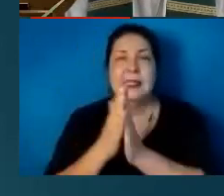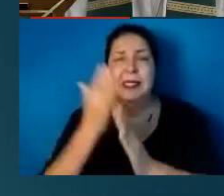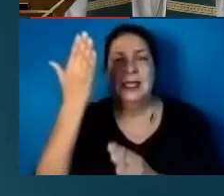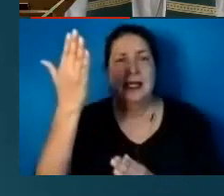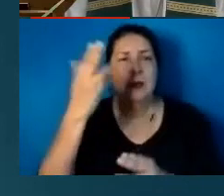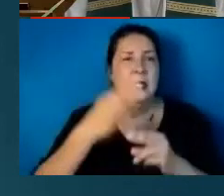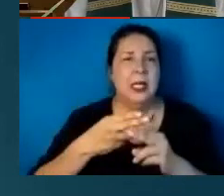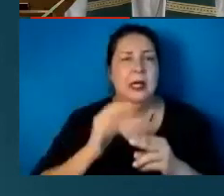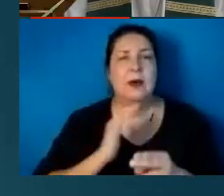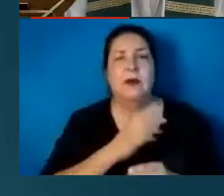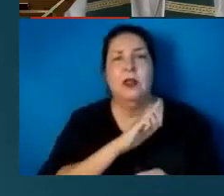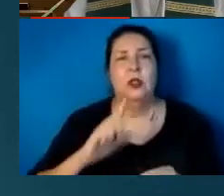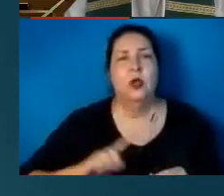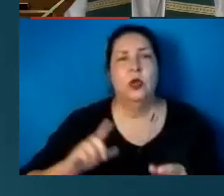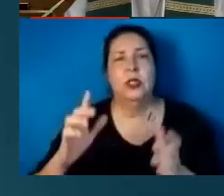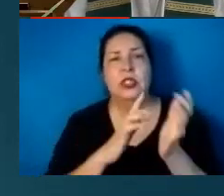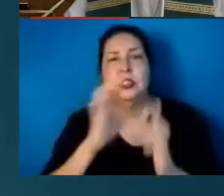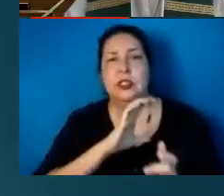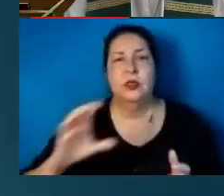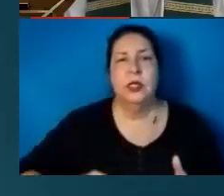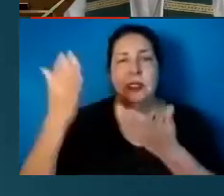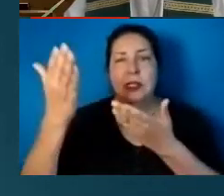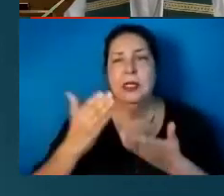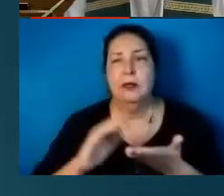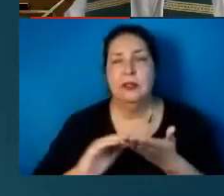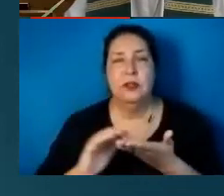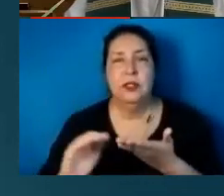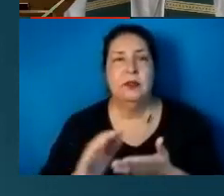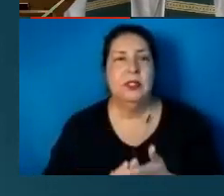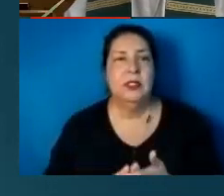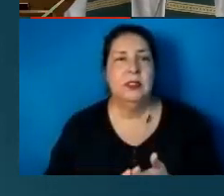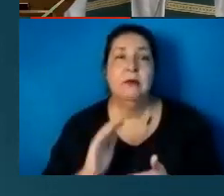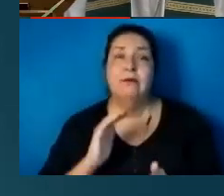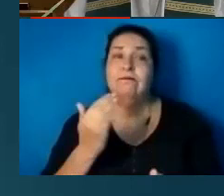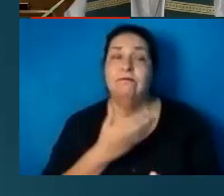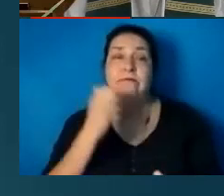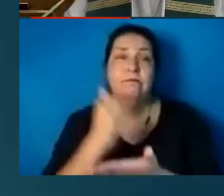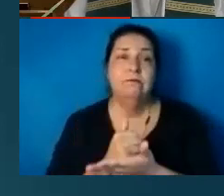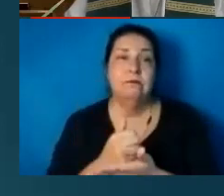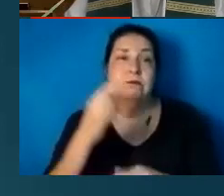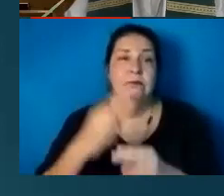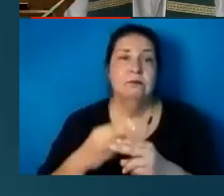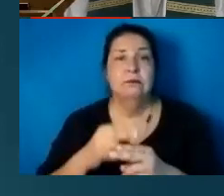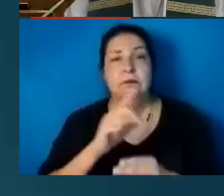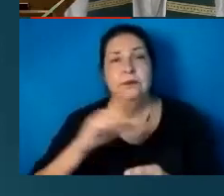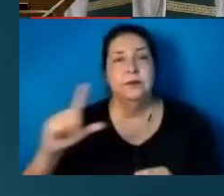in the name of our Lord Jesus Christ to grant us forgiveness. Our help is in the name of the